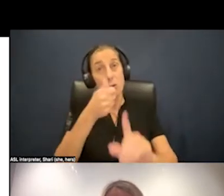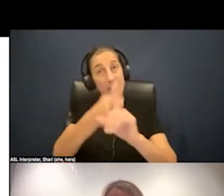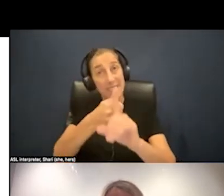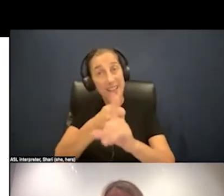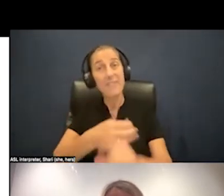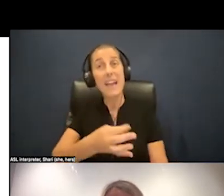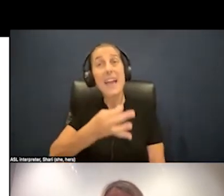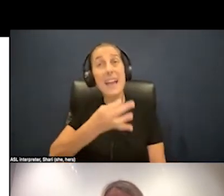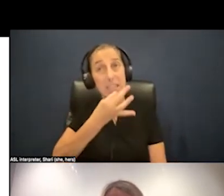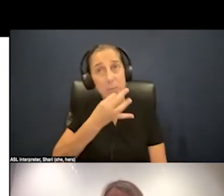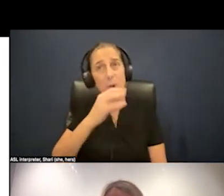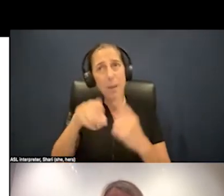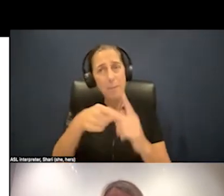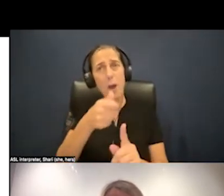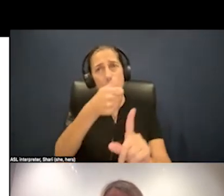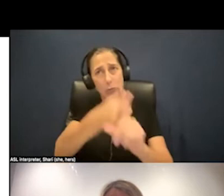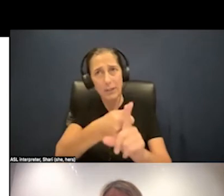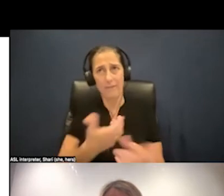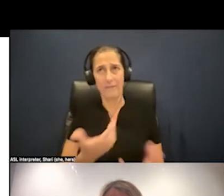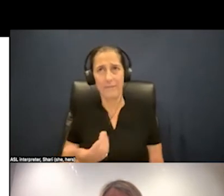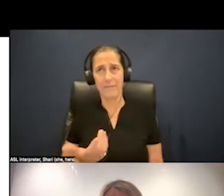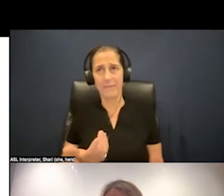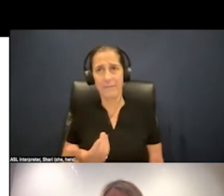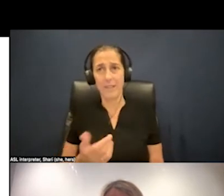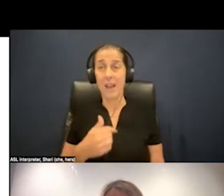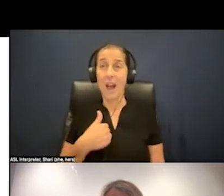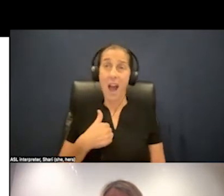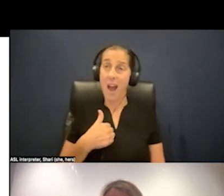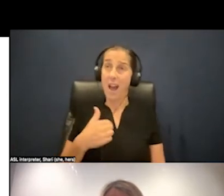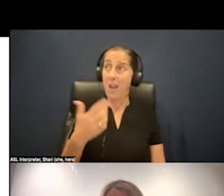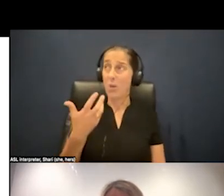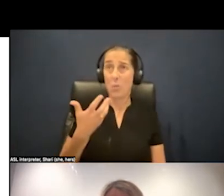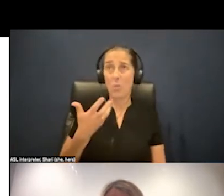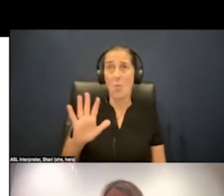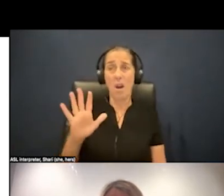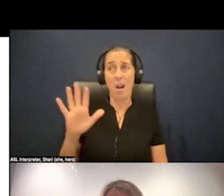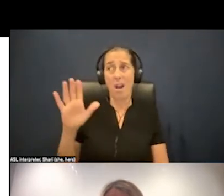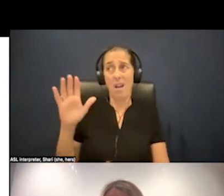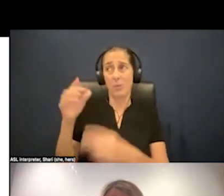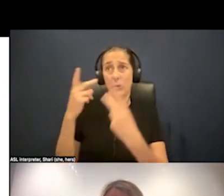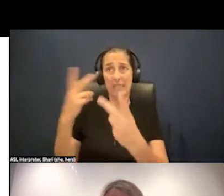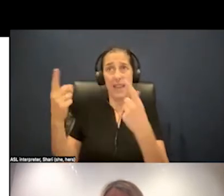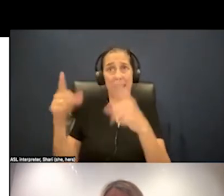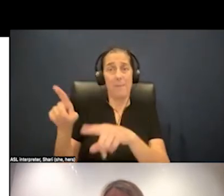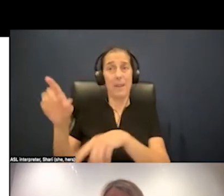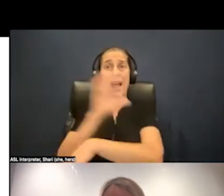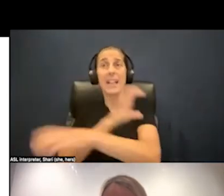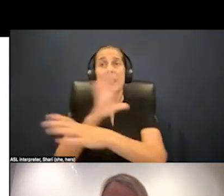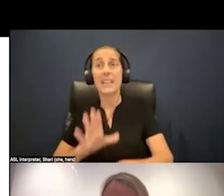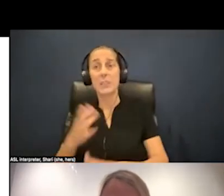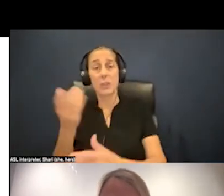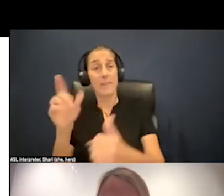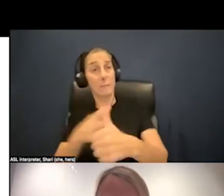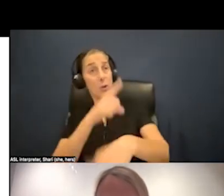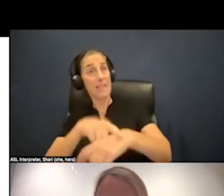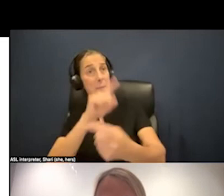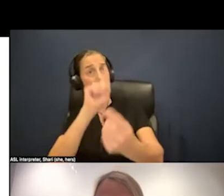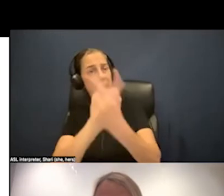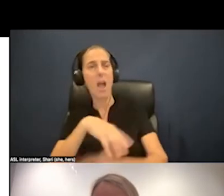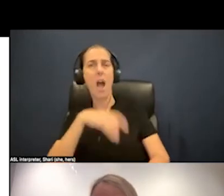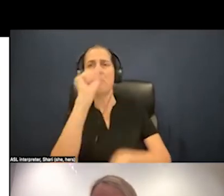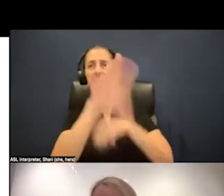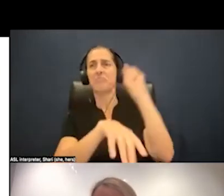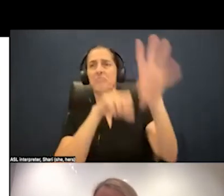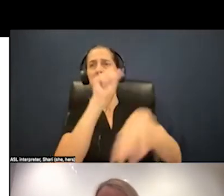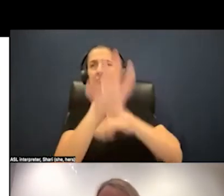wouldn't want a clinician to meet you for the first time and say, okay, I know exactly what you need. These are the hormones that I want